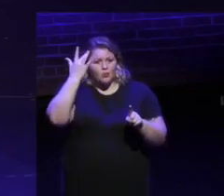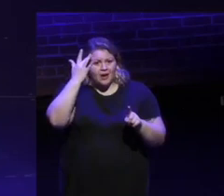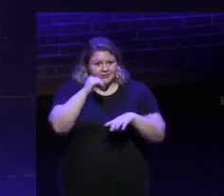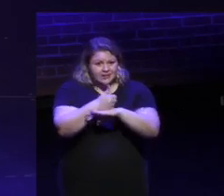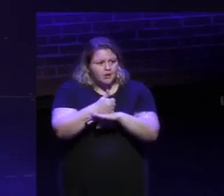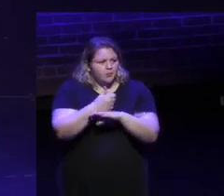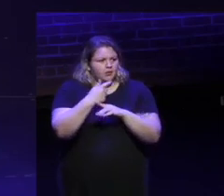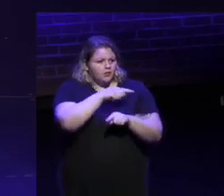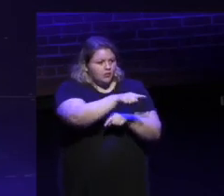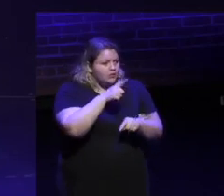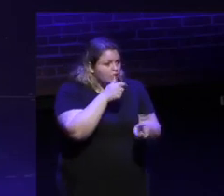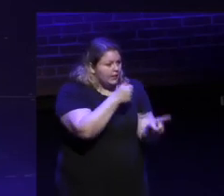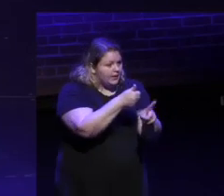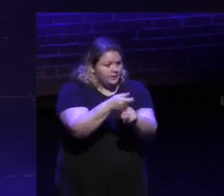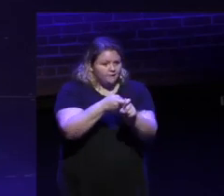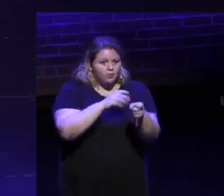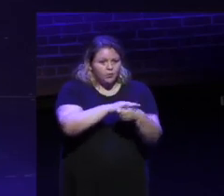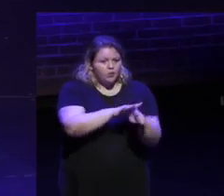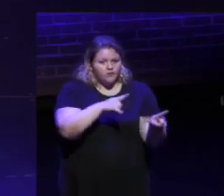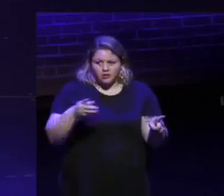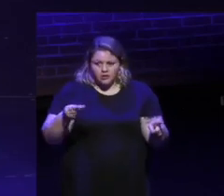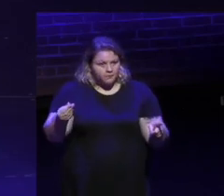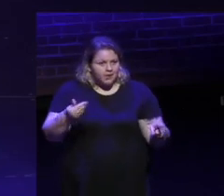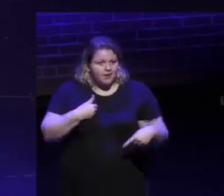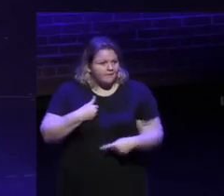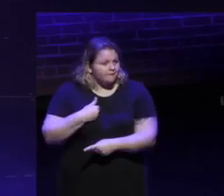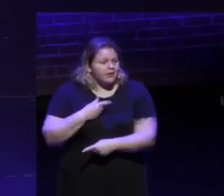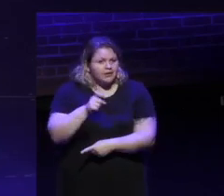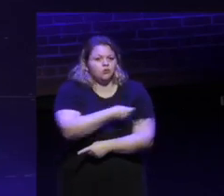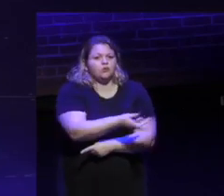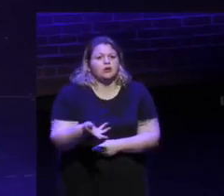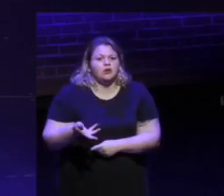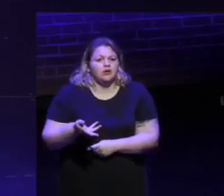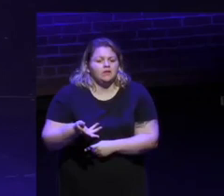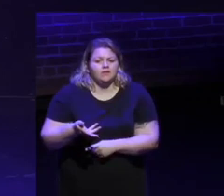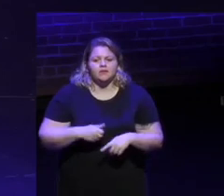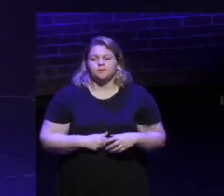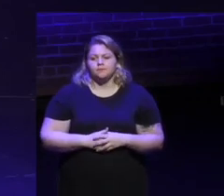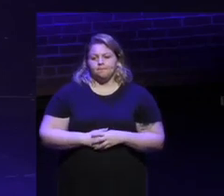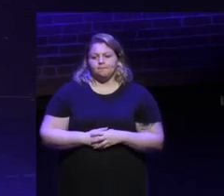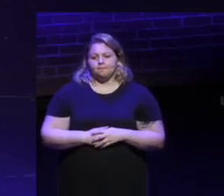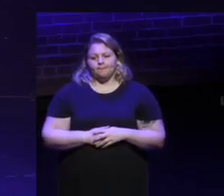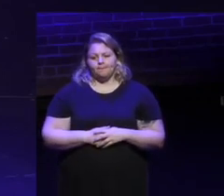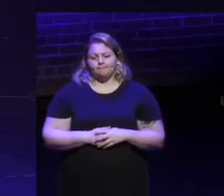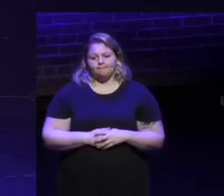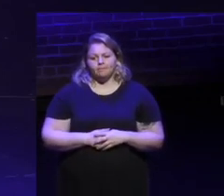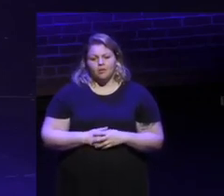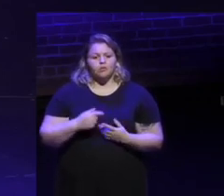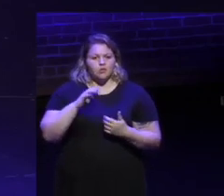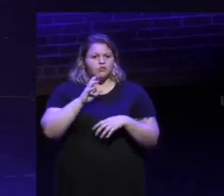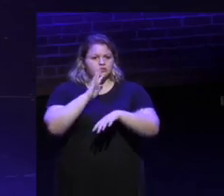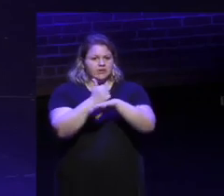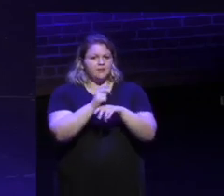can't think of another community that has been impacted more, frankly, than artists, cultural institutions, and the like. So working to set up an investment